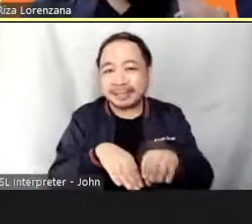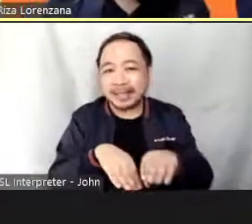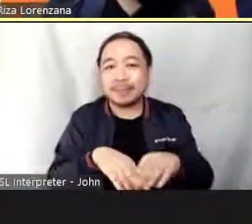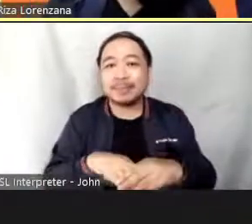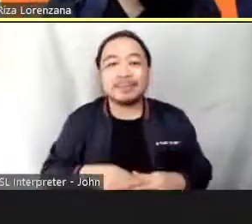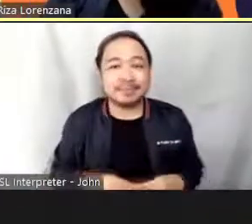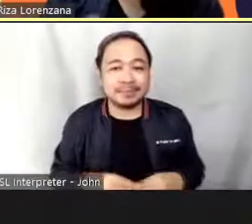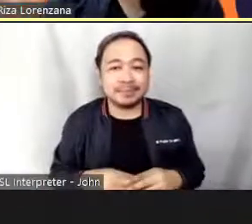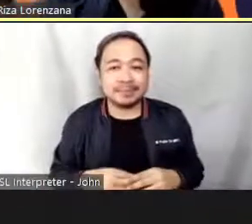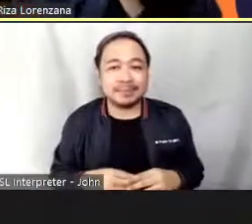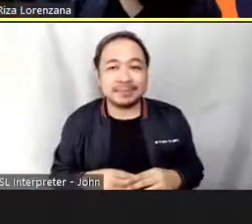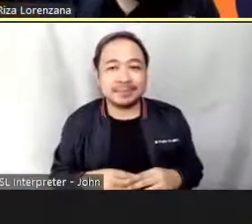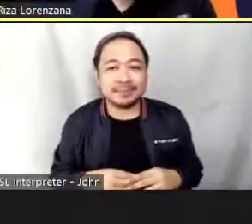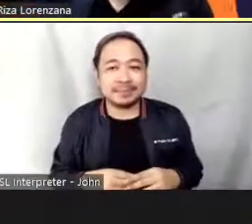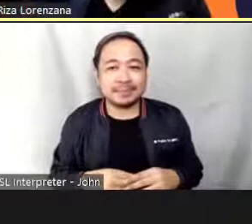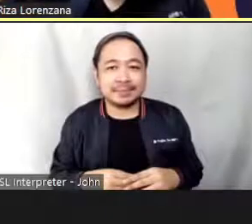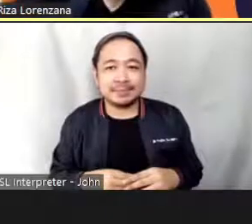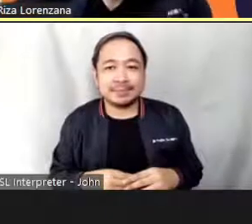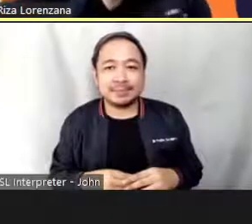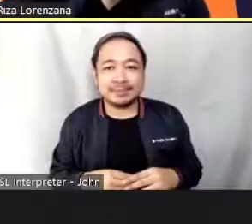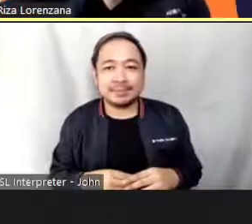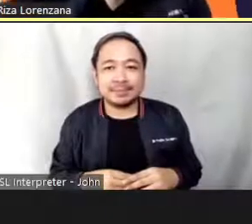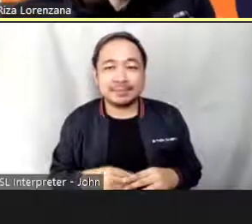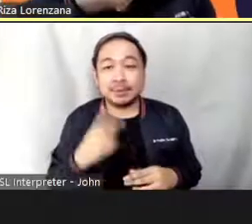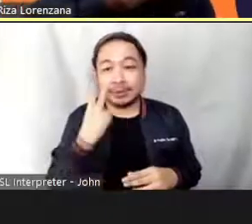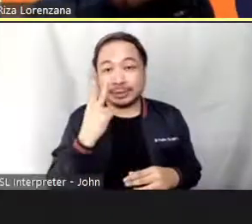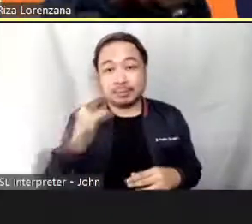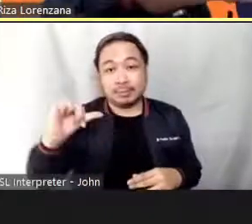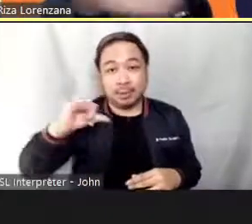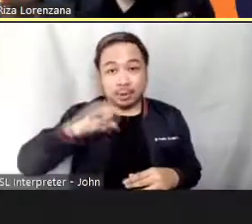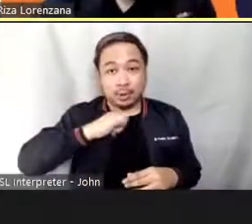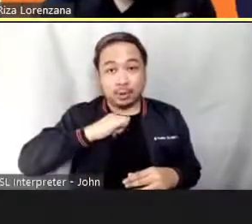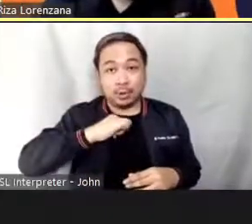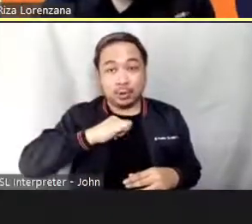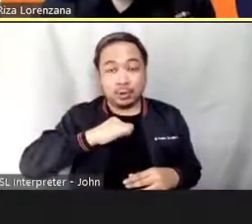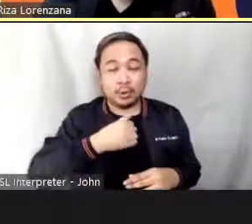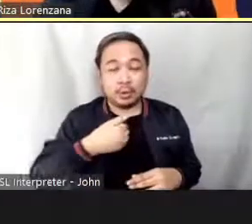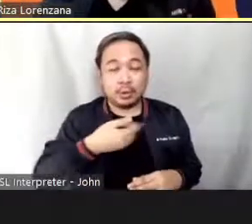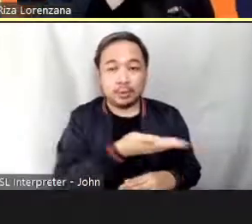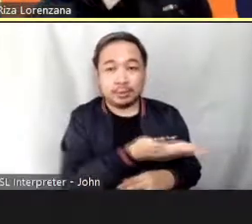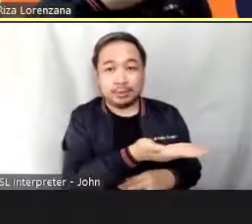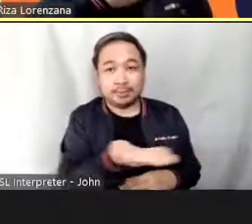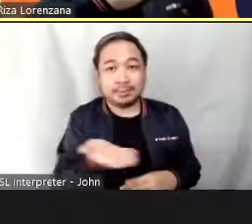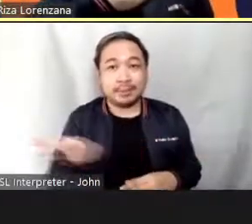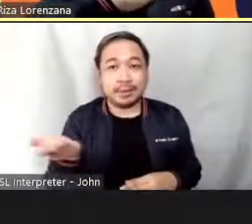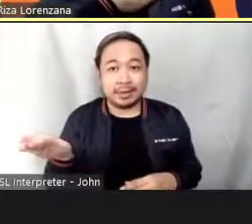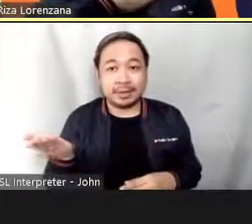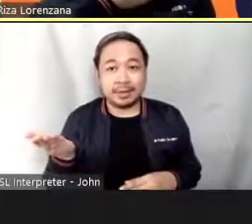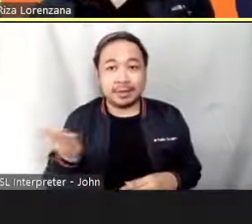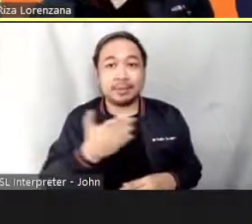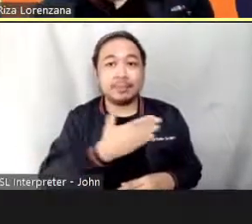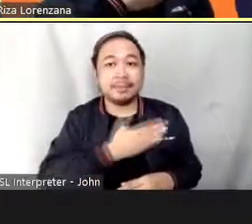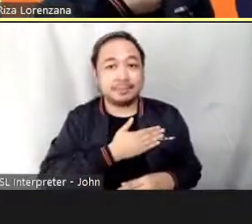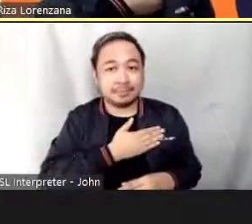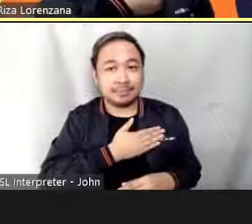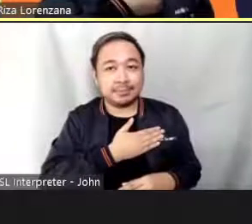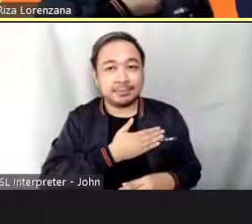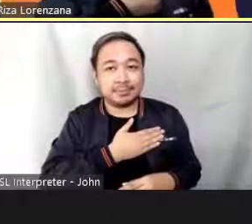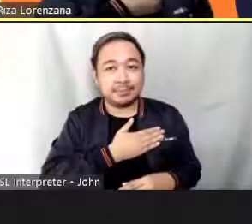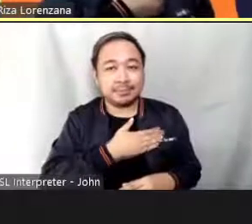Okay. So that's ako, tayo, para, sa